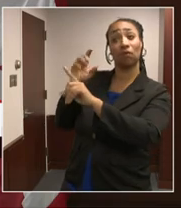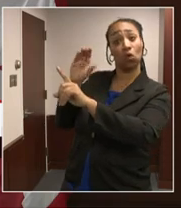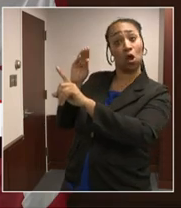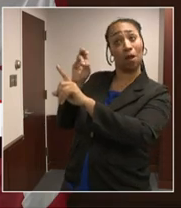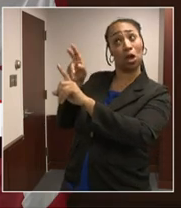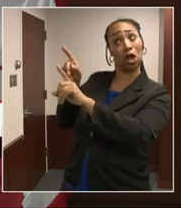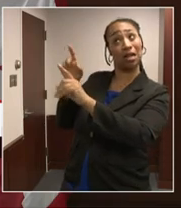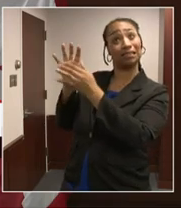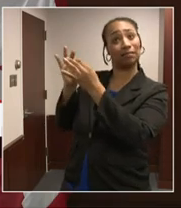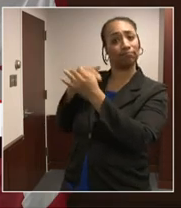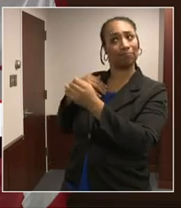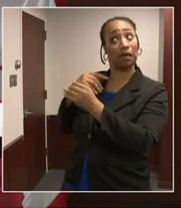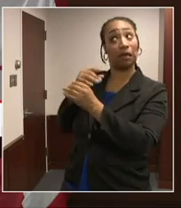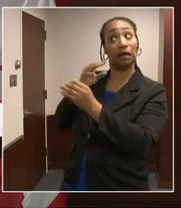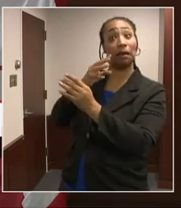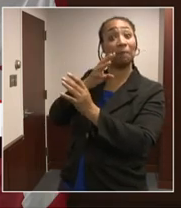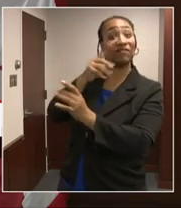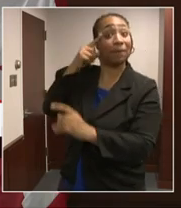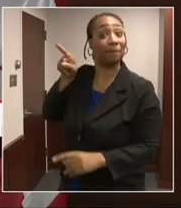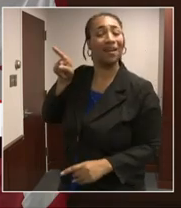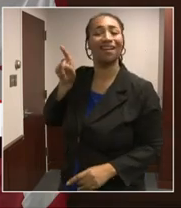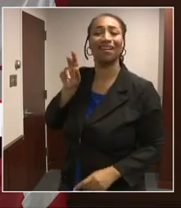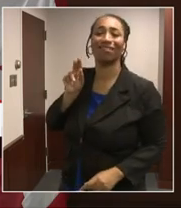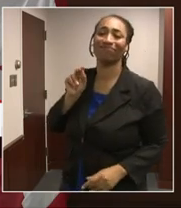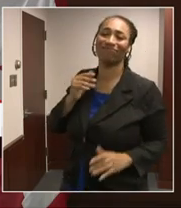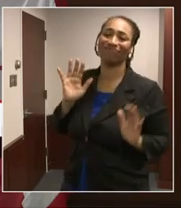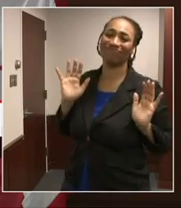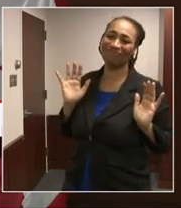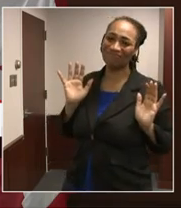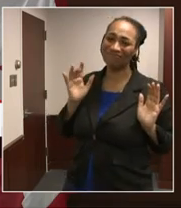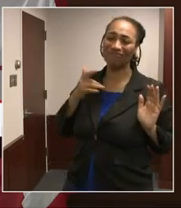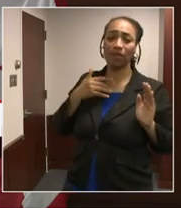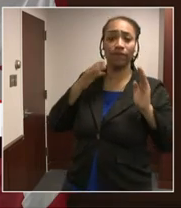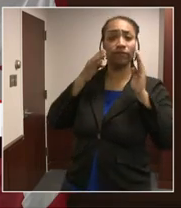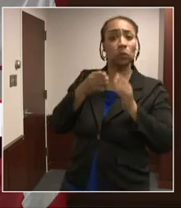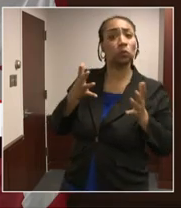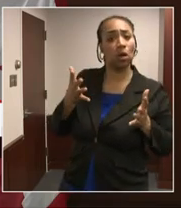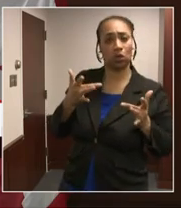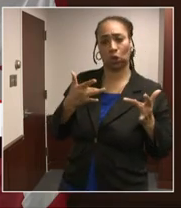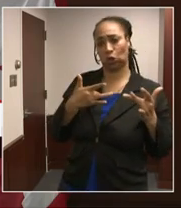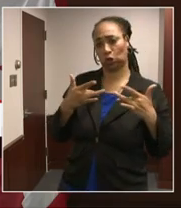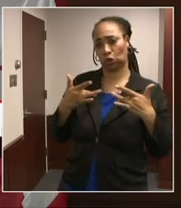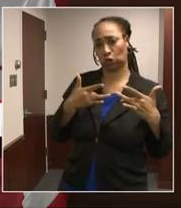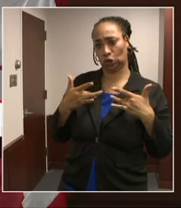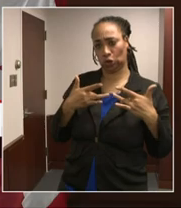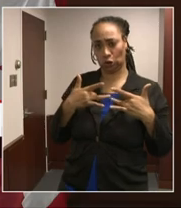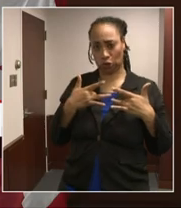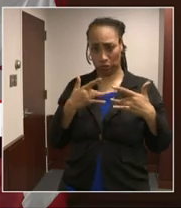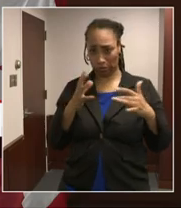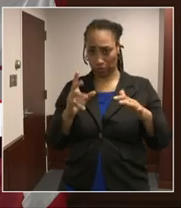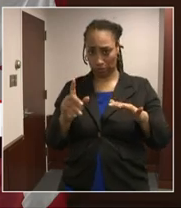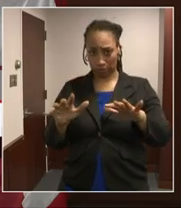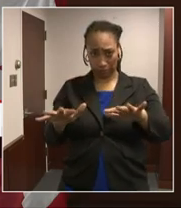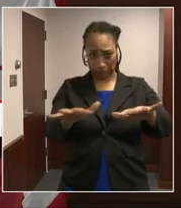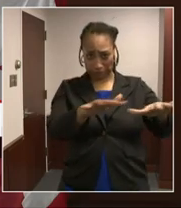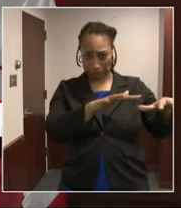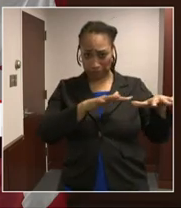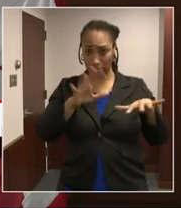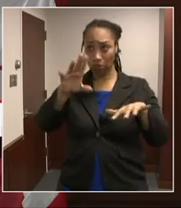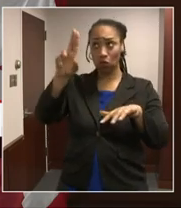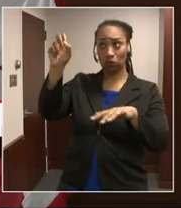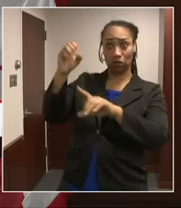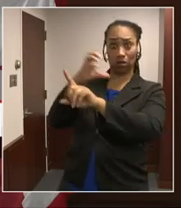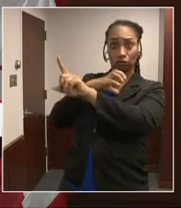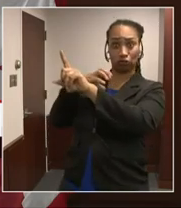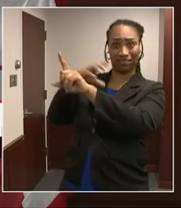the issues of concern to the members of Congress. Look, most of the people in the Congress know this, that we are a well-run city.